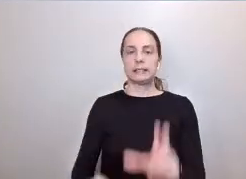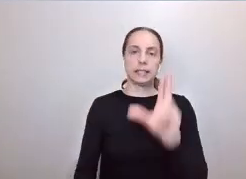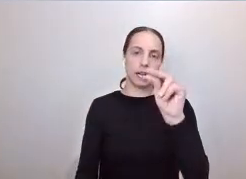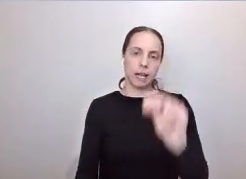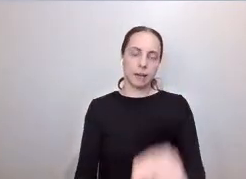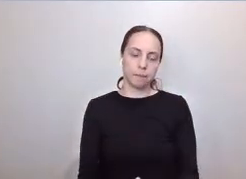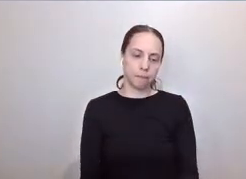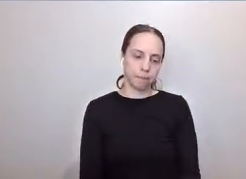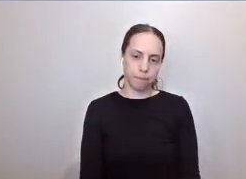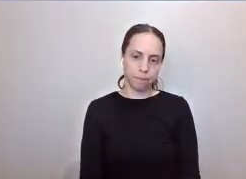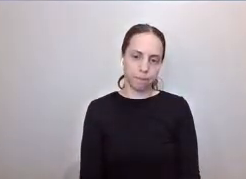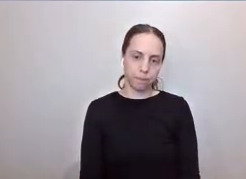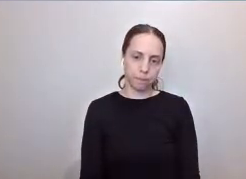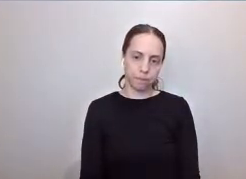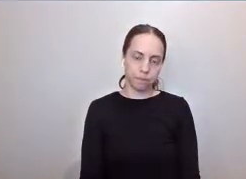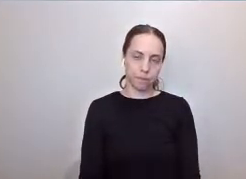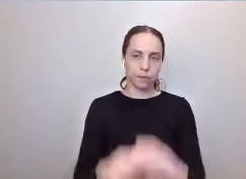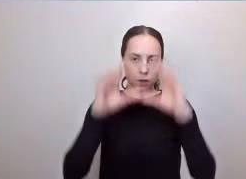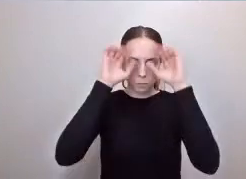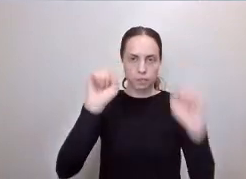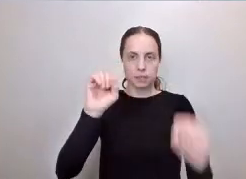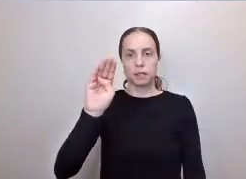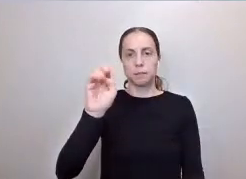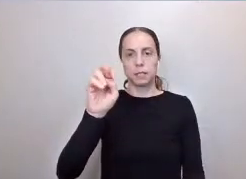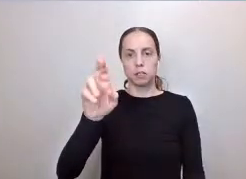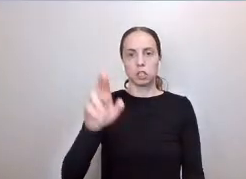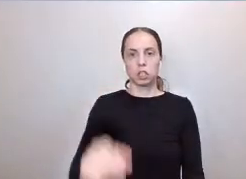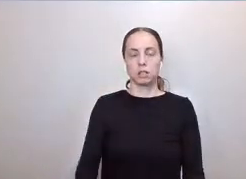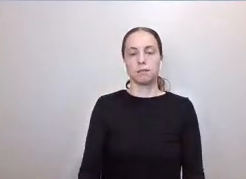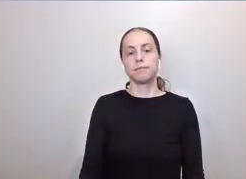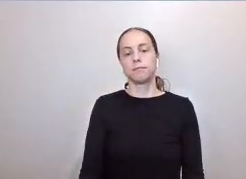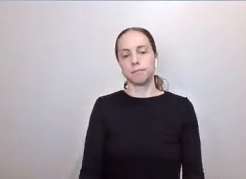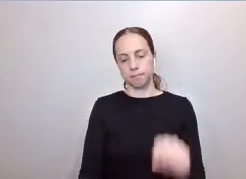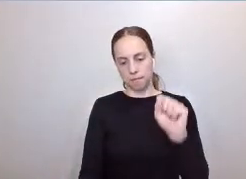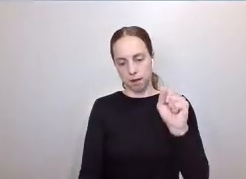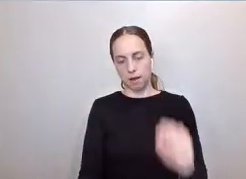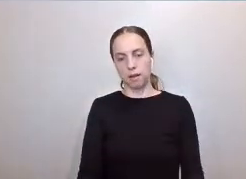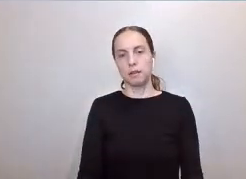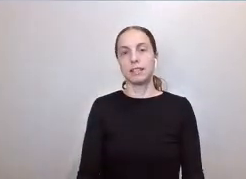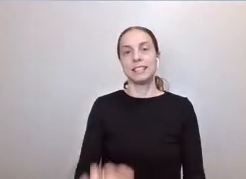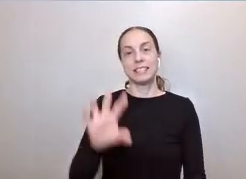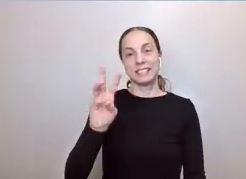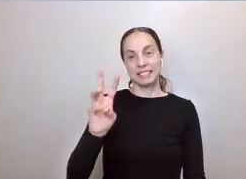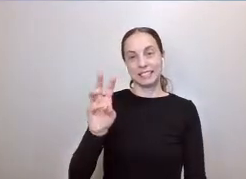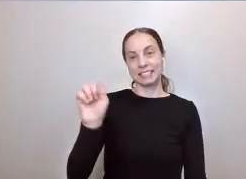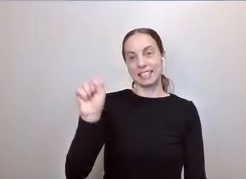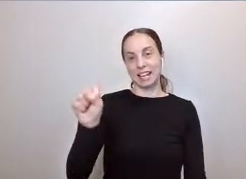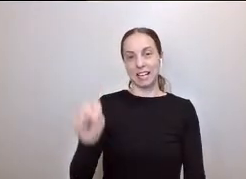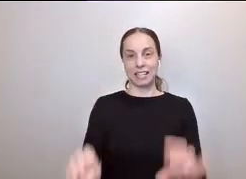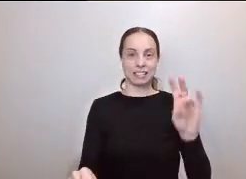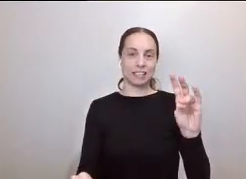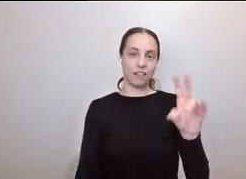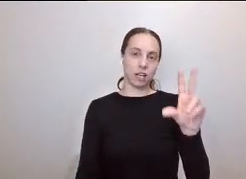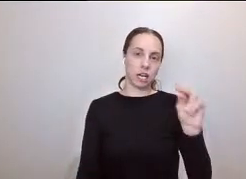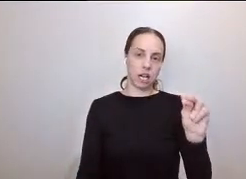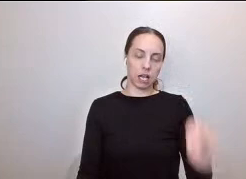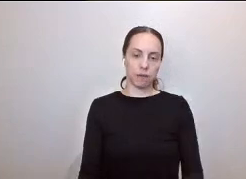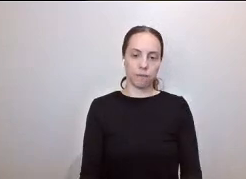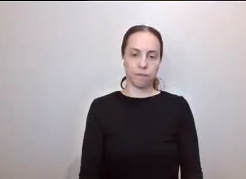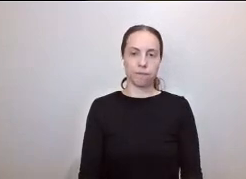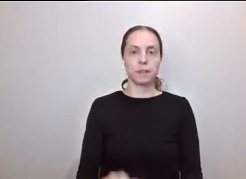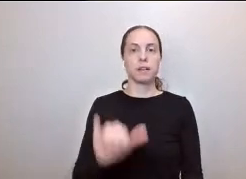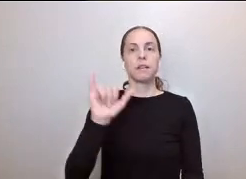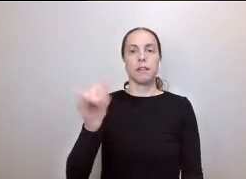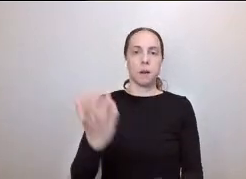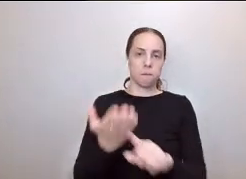President Bender. Aye. There are 6 ayes and 7 nays. That motion fails, and that